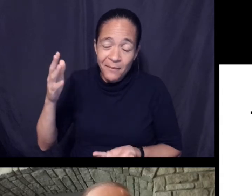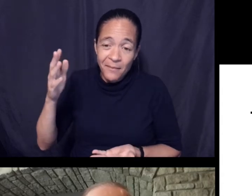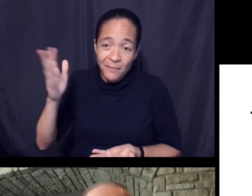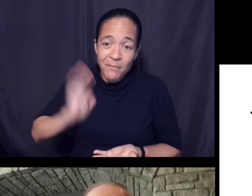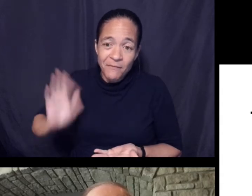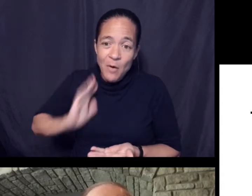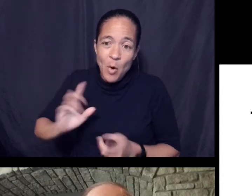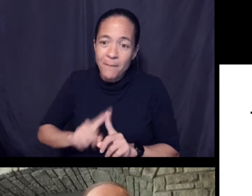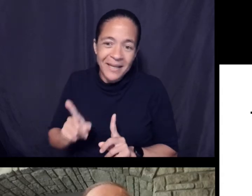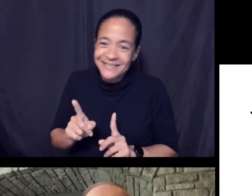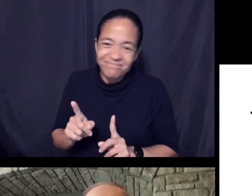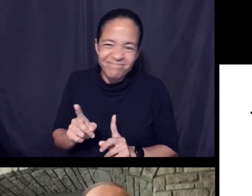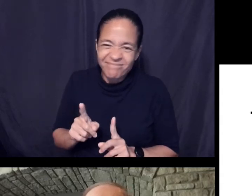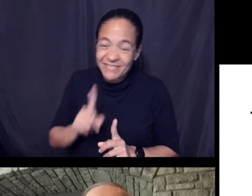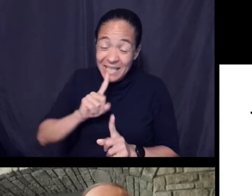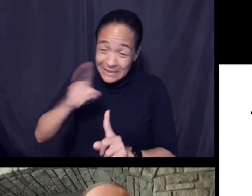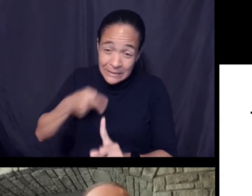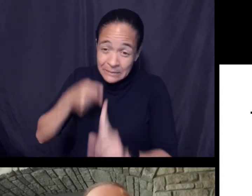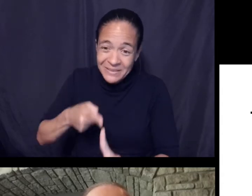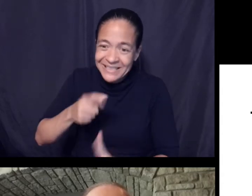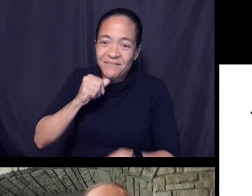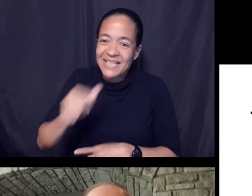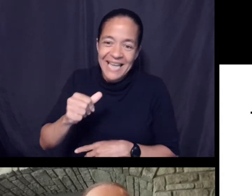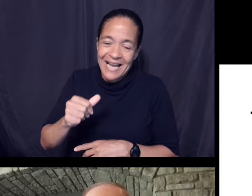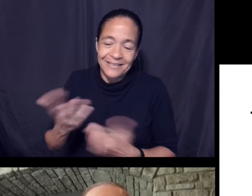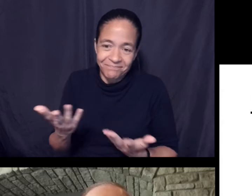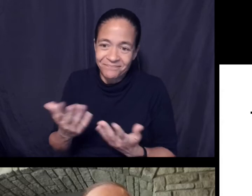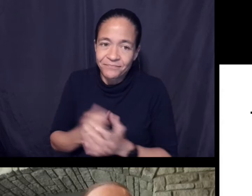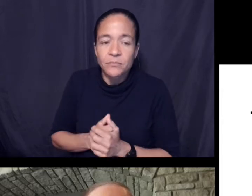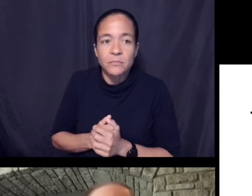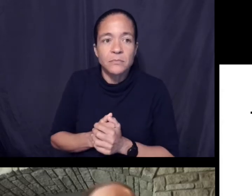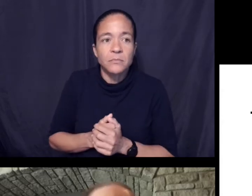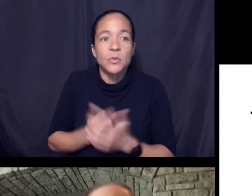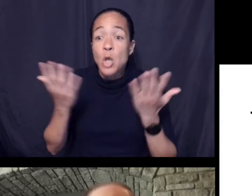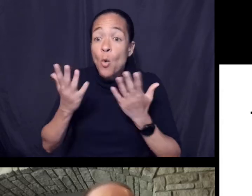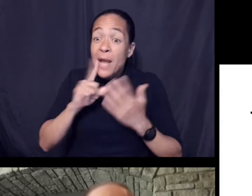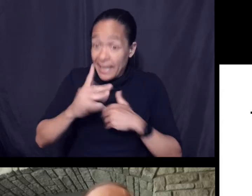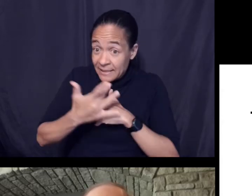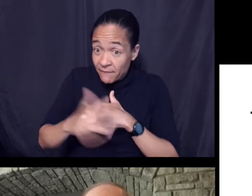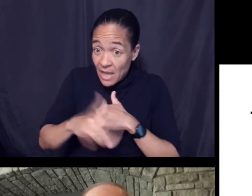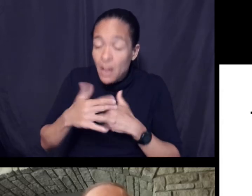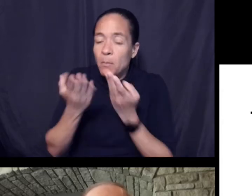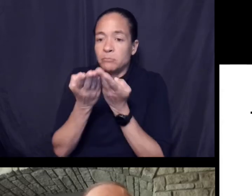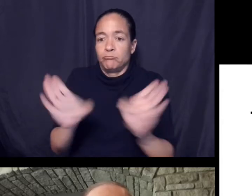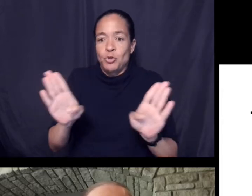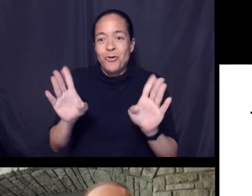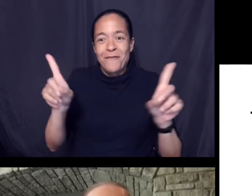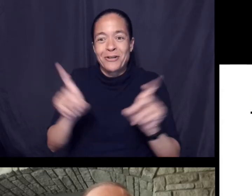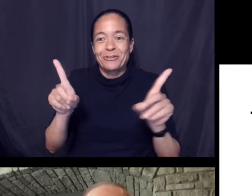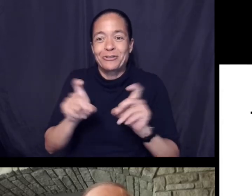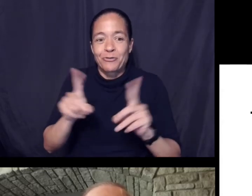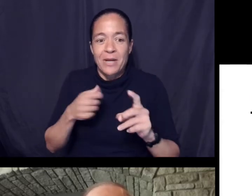so it's not very sensitive or specific. So what is available? Well, universal